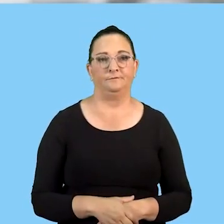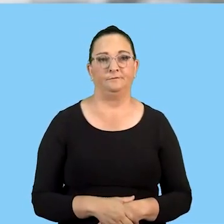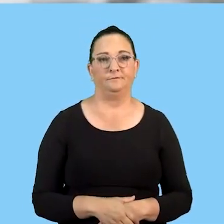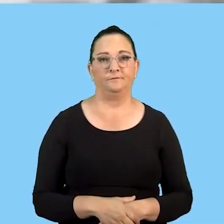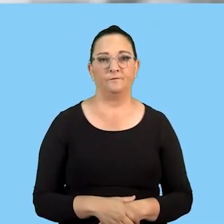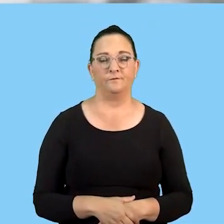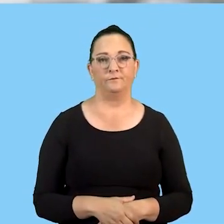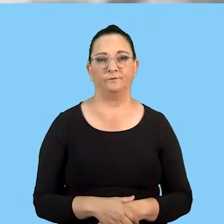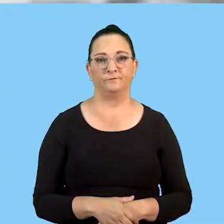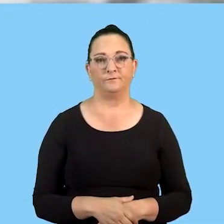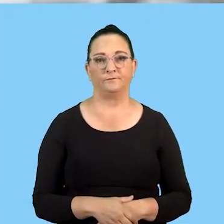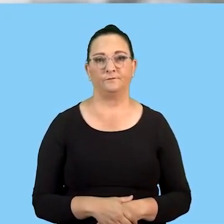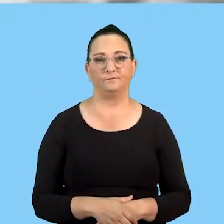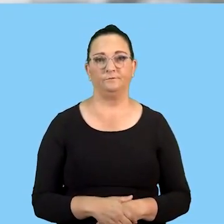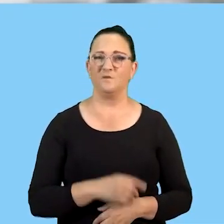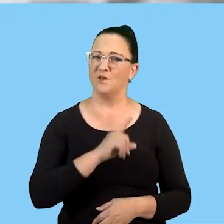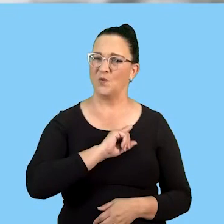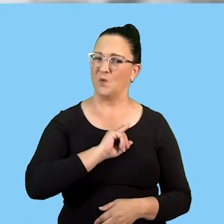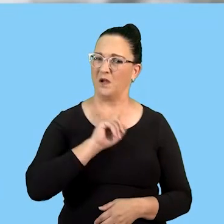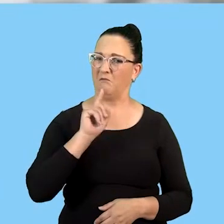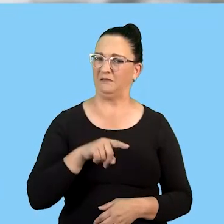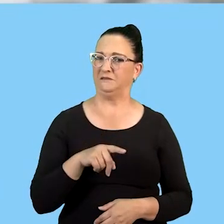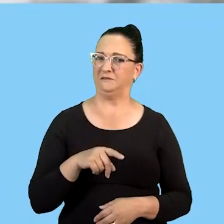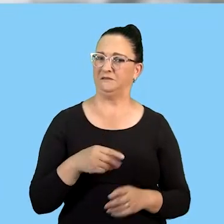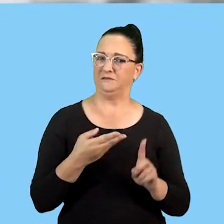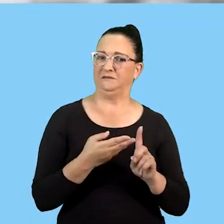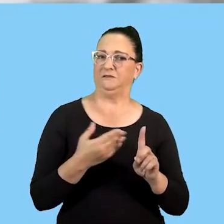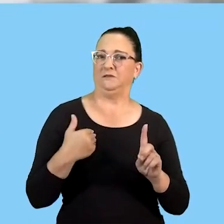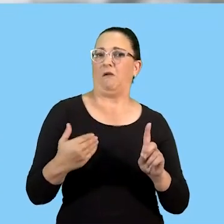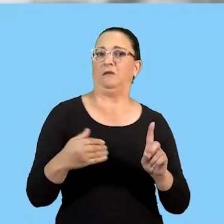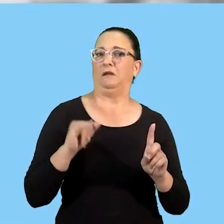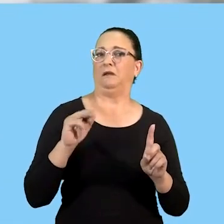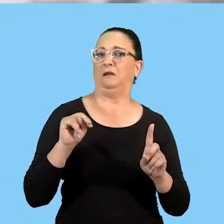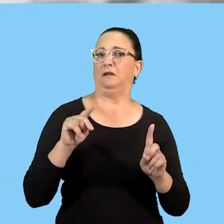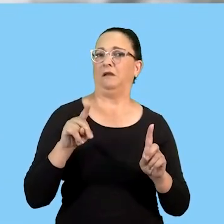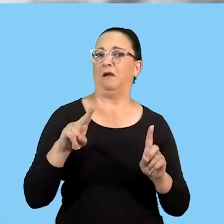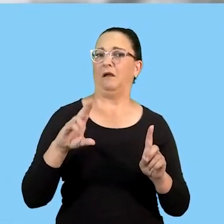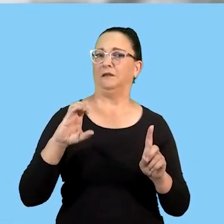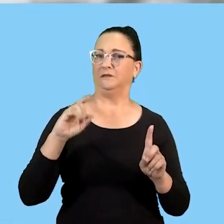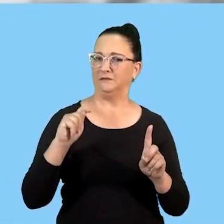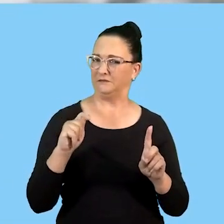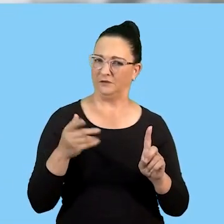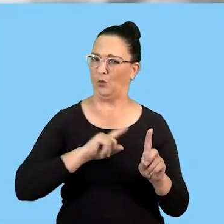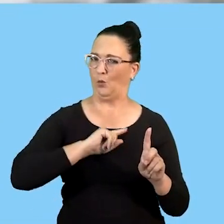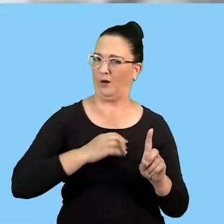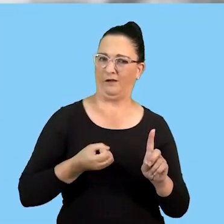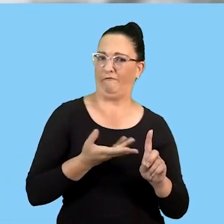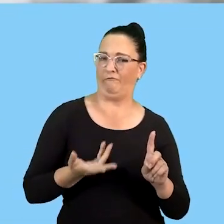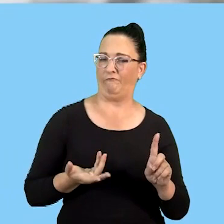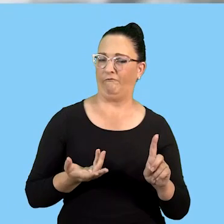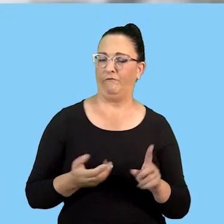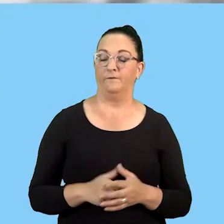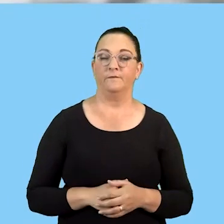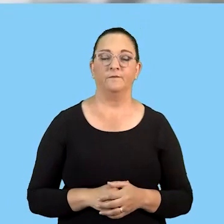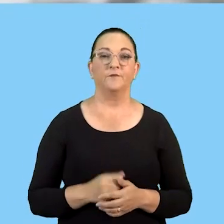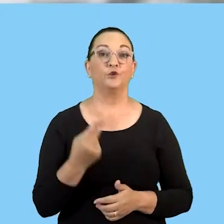Now, why is it that we need to induct new employees? I'm sure you can already come up with answers in your head. If